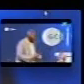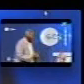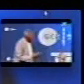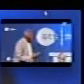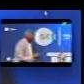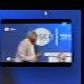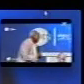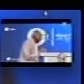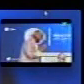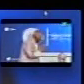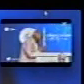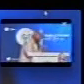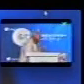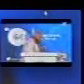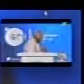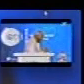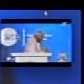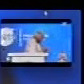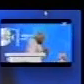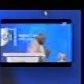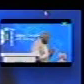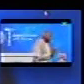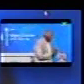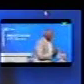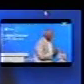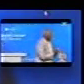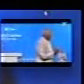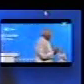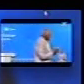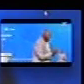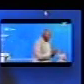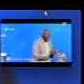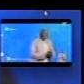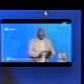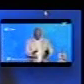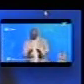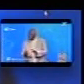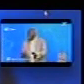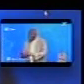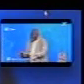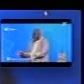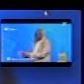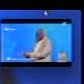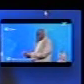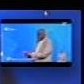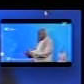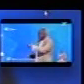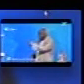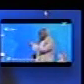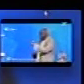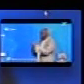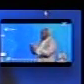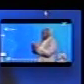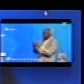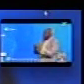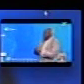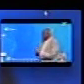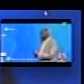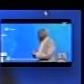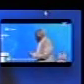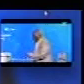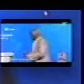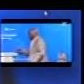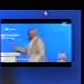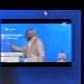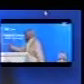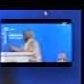mind. There are people that claim to be saved, born again. And if you talk to them, oh, they say, yes, I'm